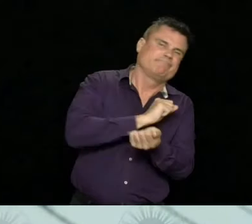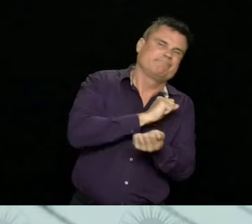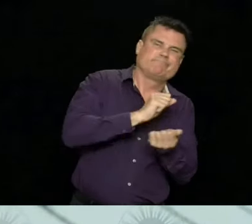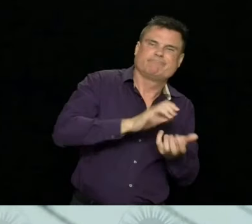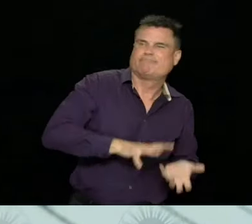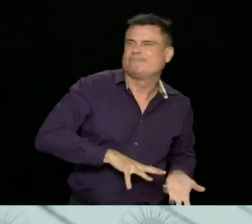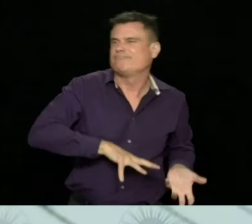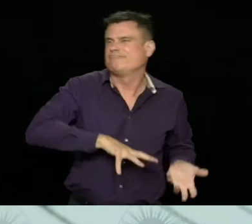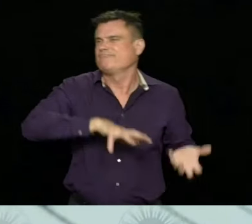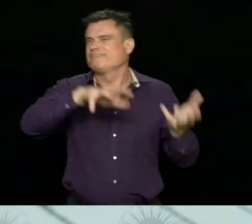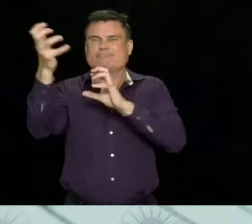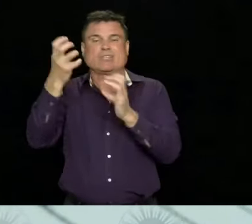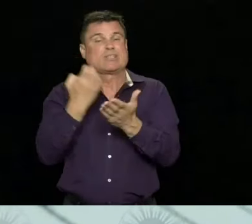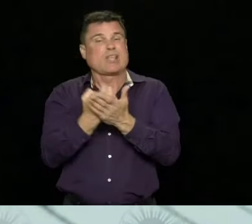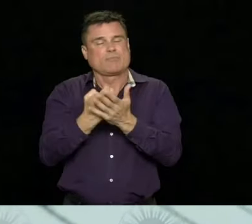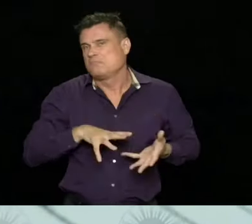I